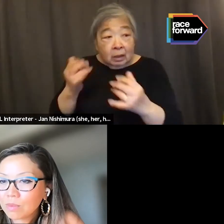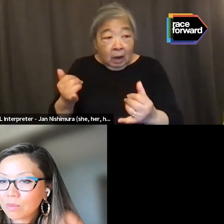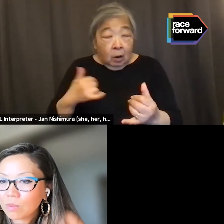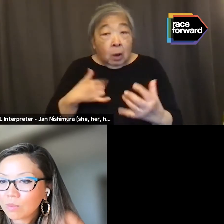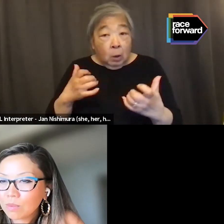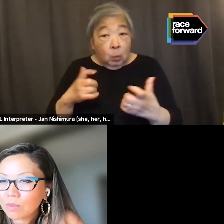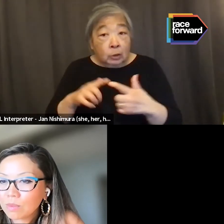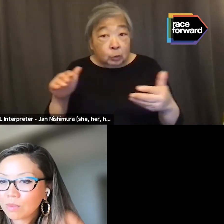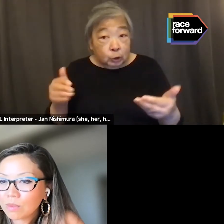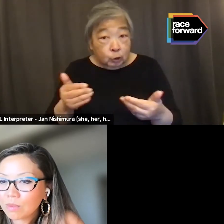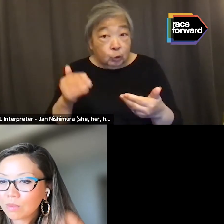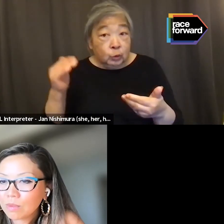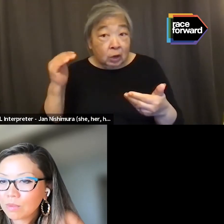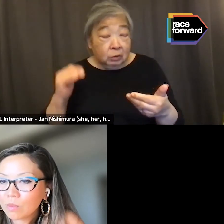Lindsay.